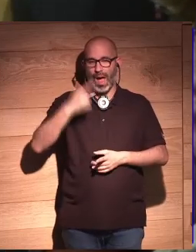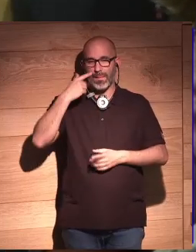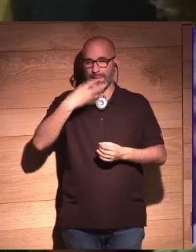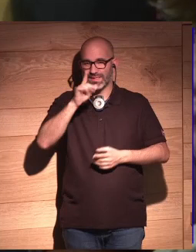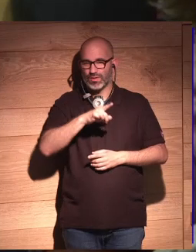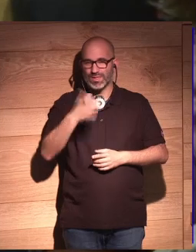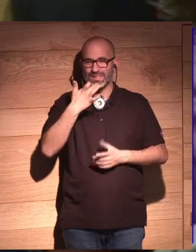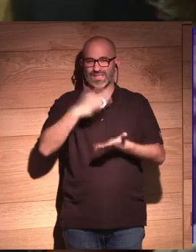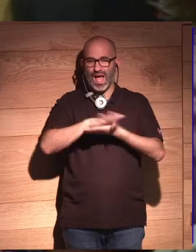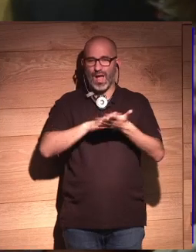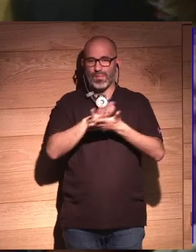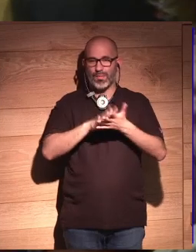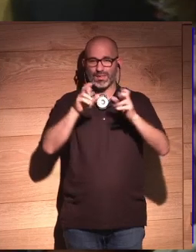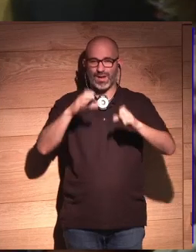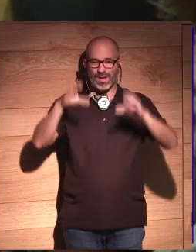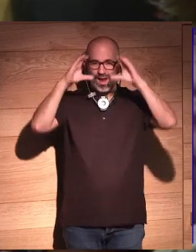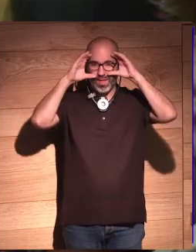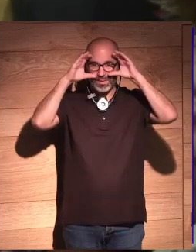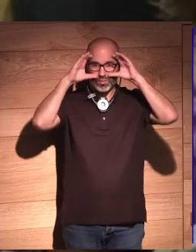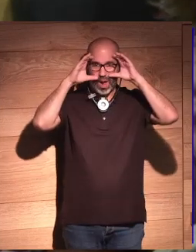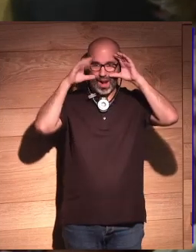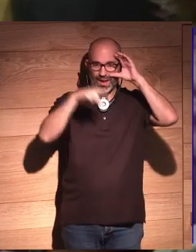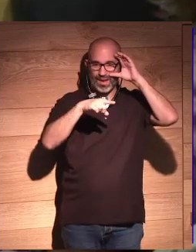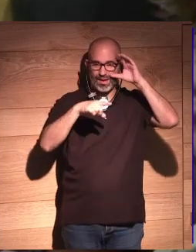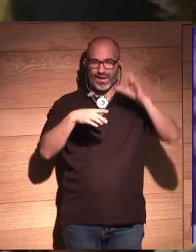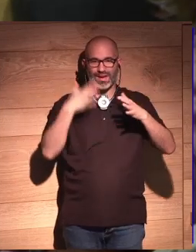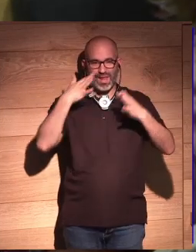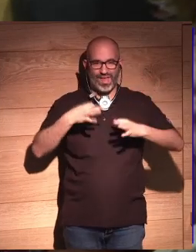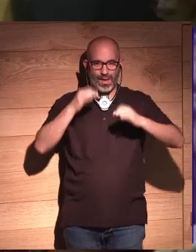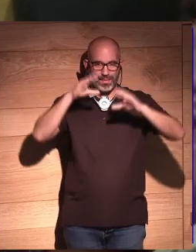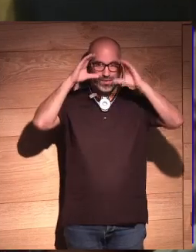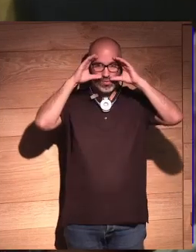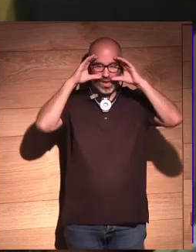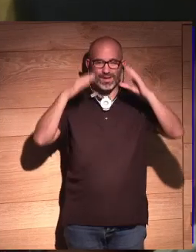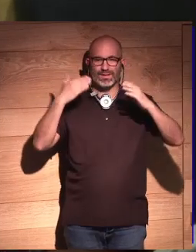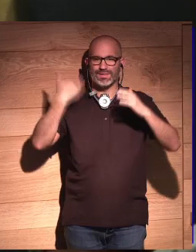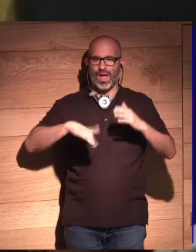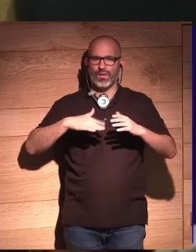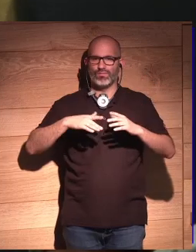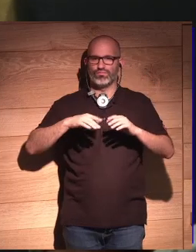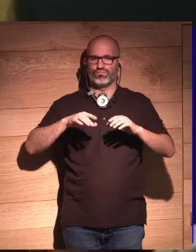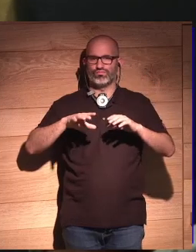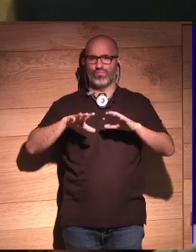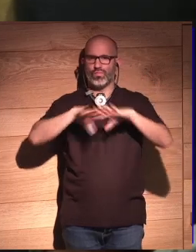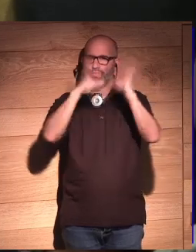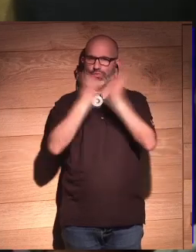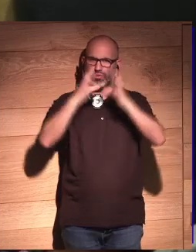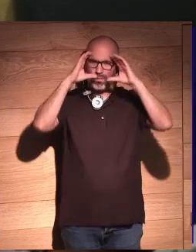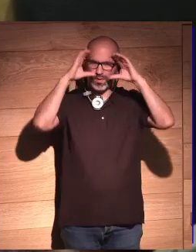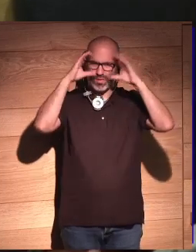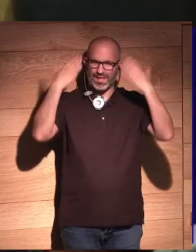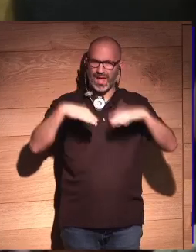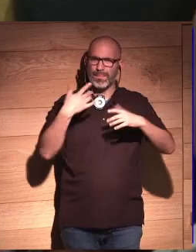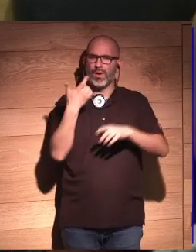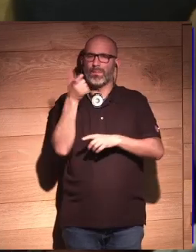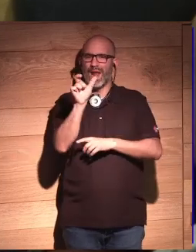lot put on the word virtual. And what's going on with the word reality? I mean,